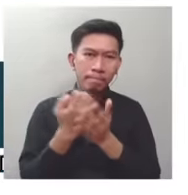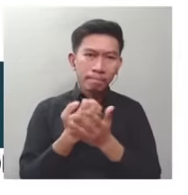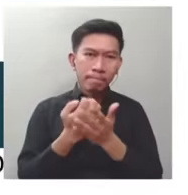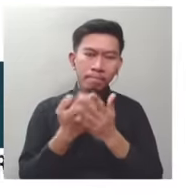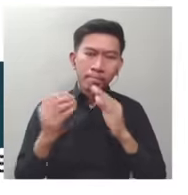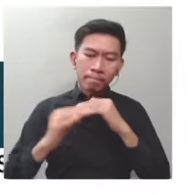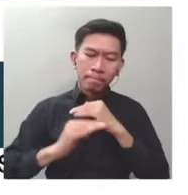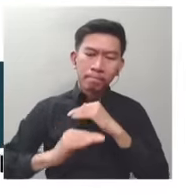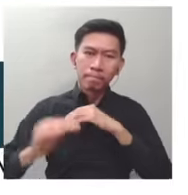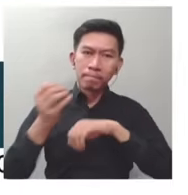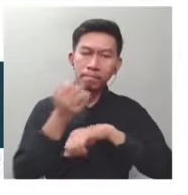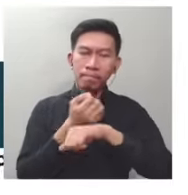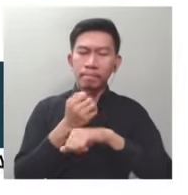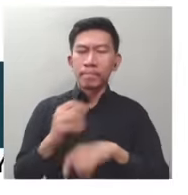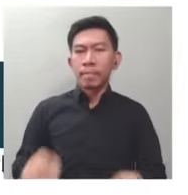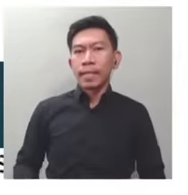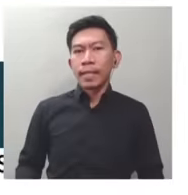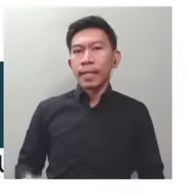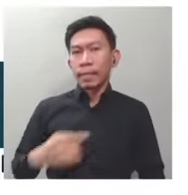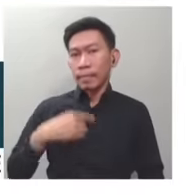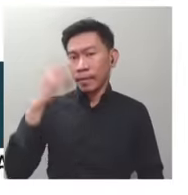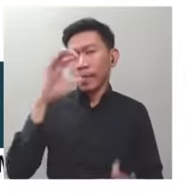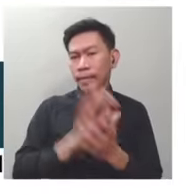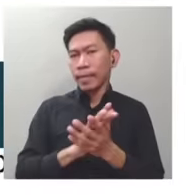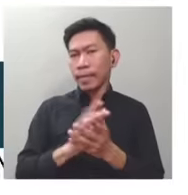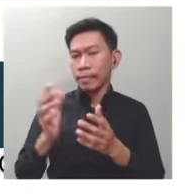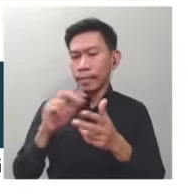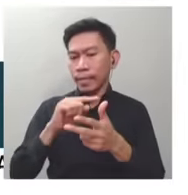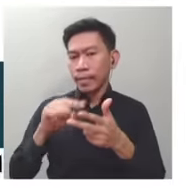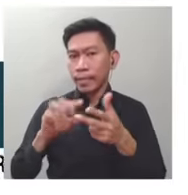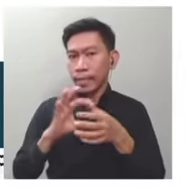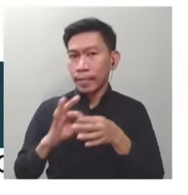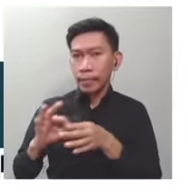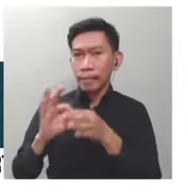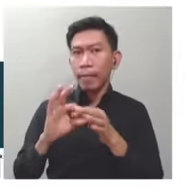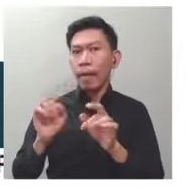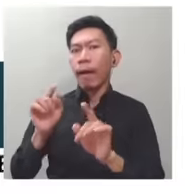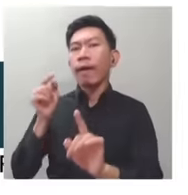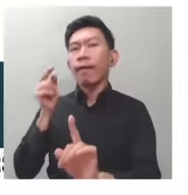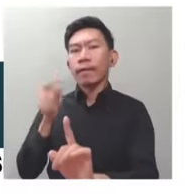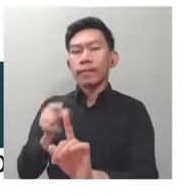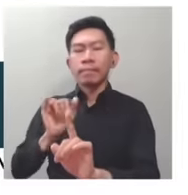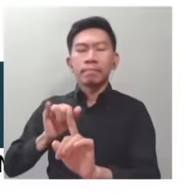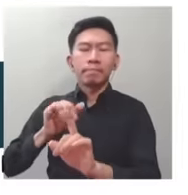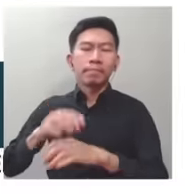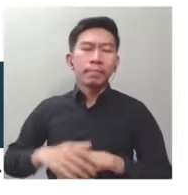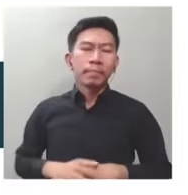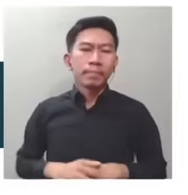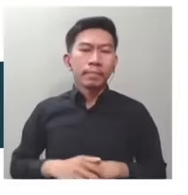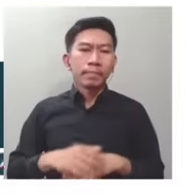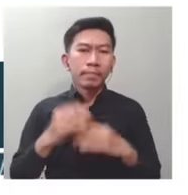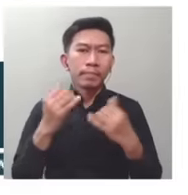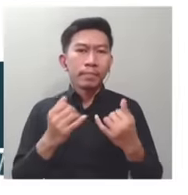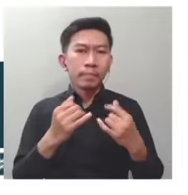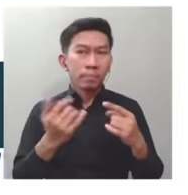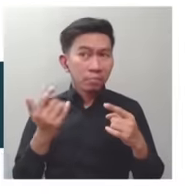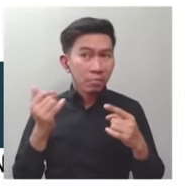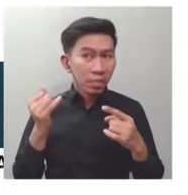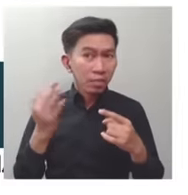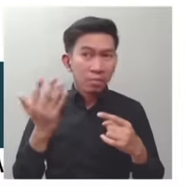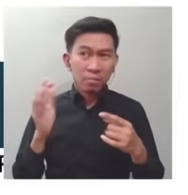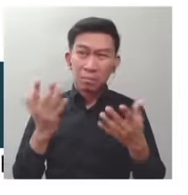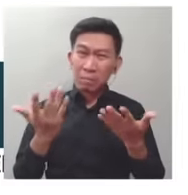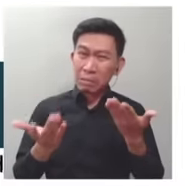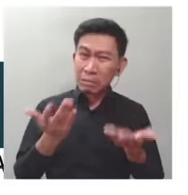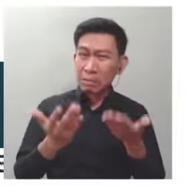where I believe this trilateral security partnership comes in. Mm. On the flip side, though, any ramifications, possible ramifications? Well, of